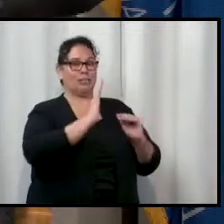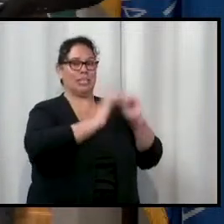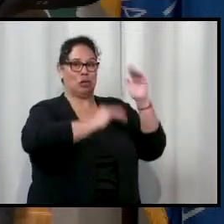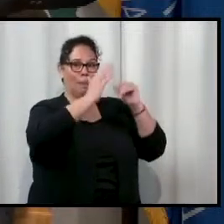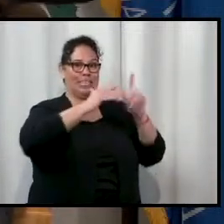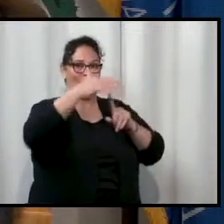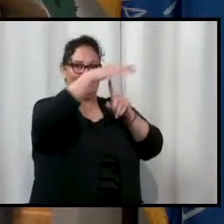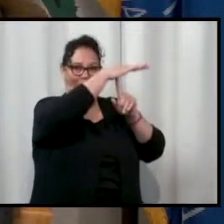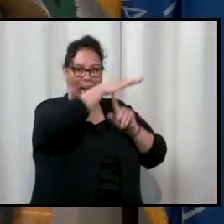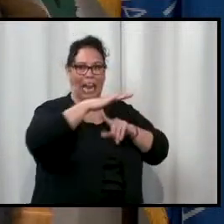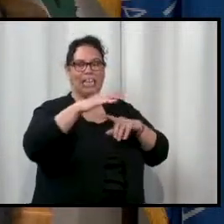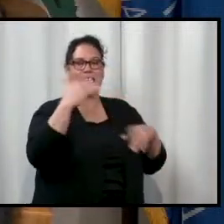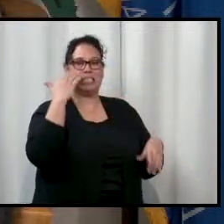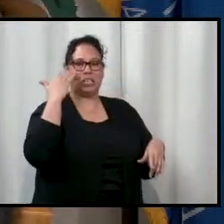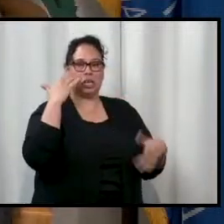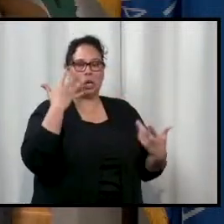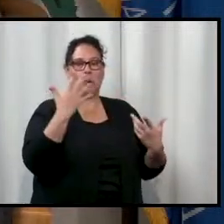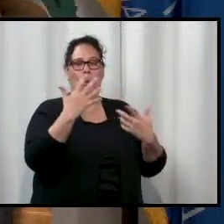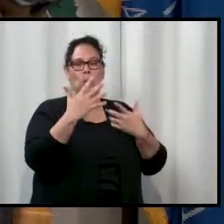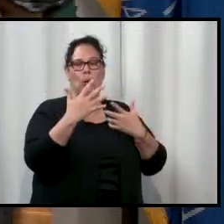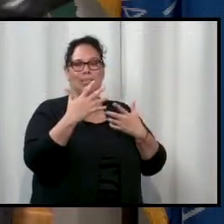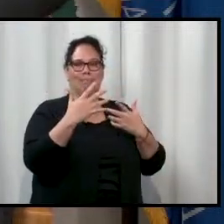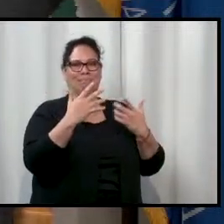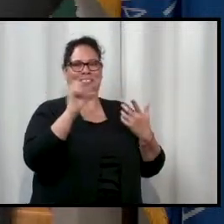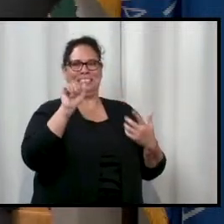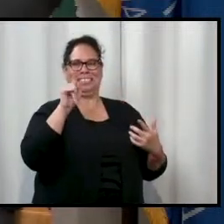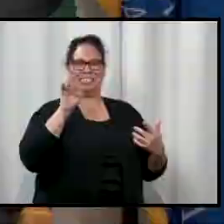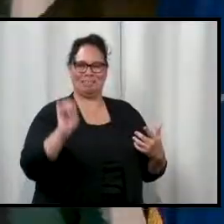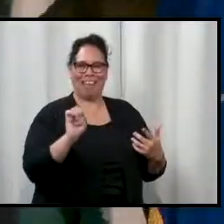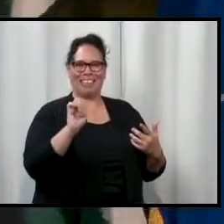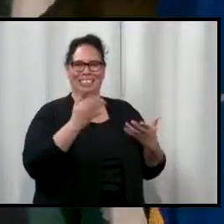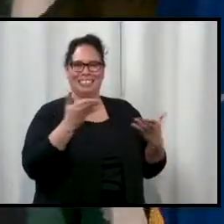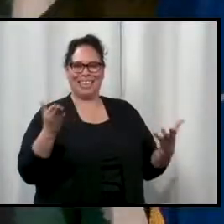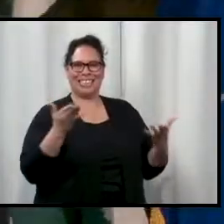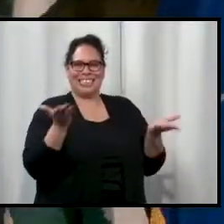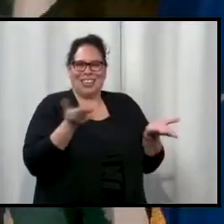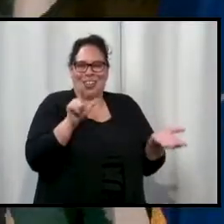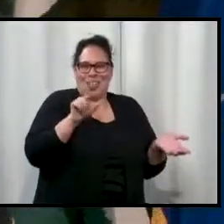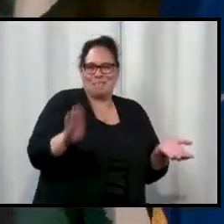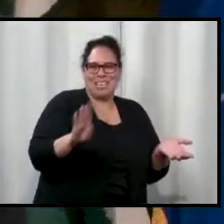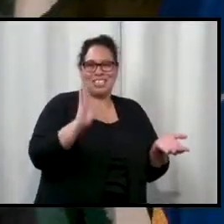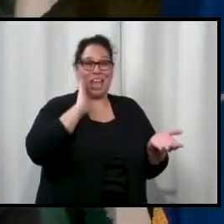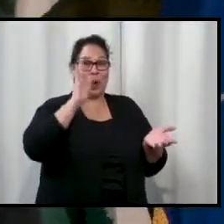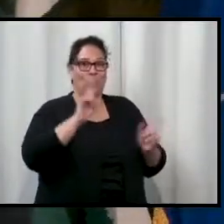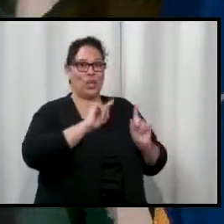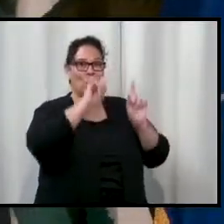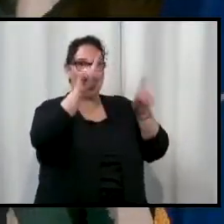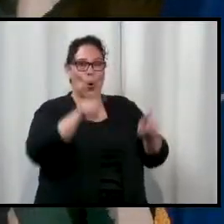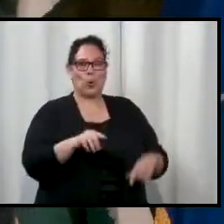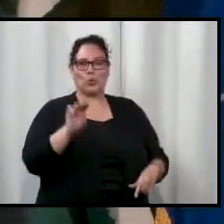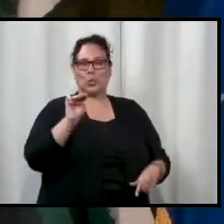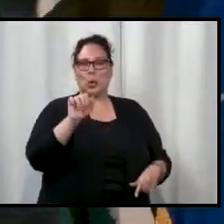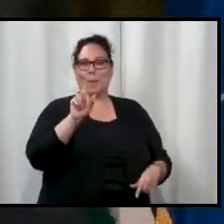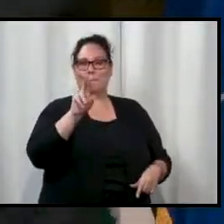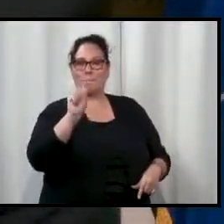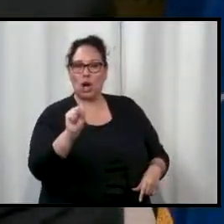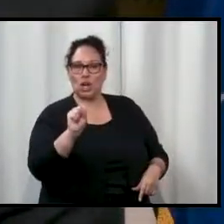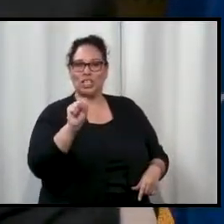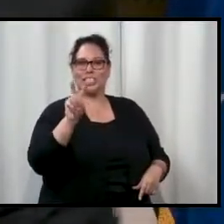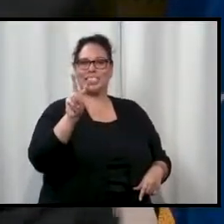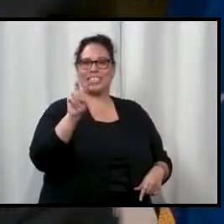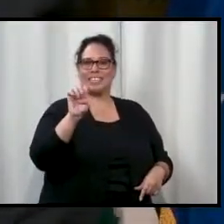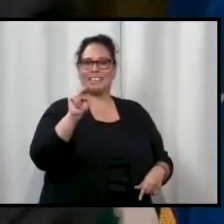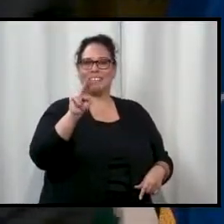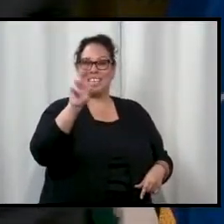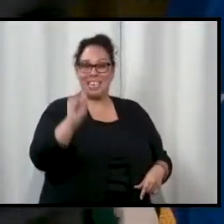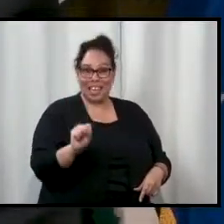and building space stuff right here in Long Beach that'll ultimately go to Mars and to Venus. But do you have anything special